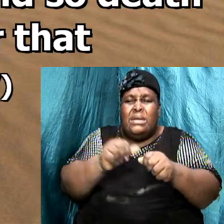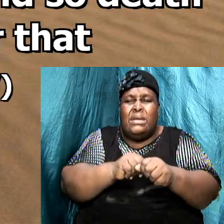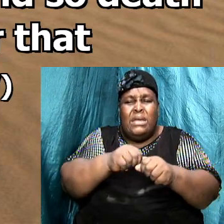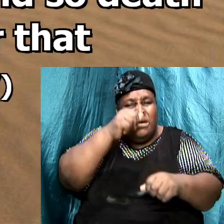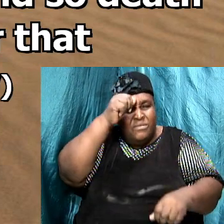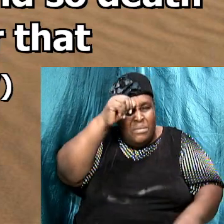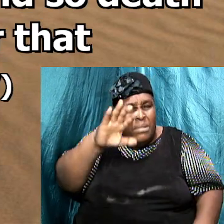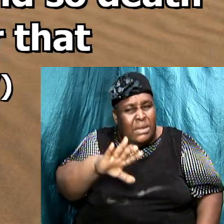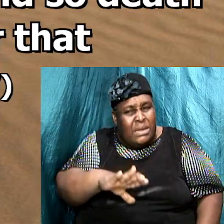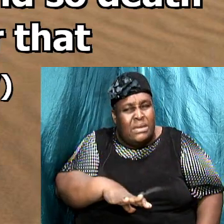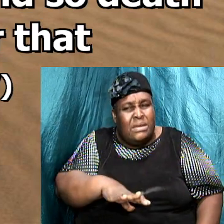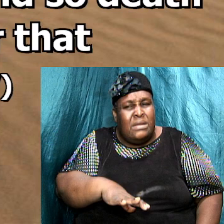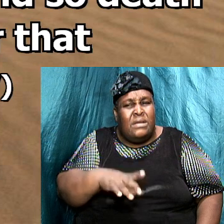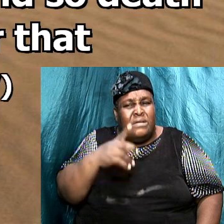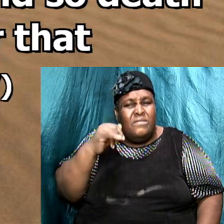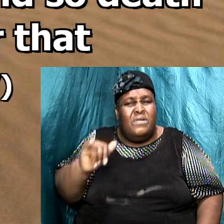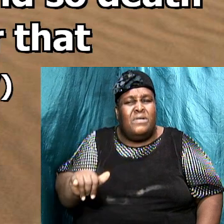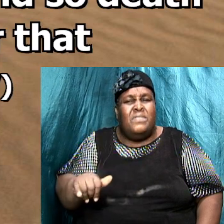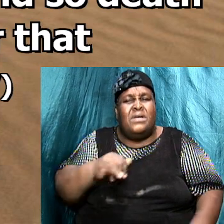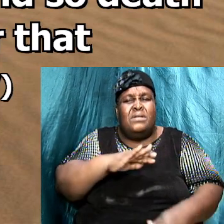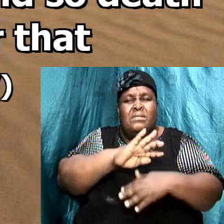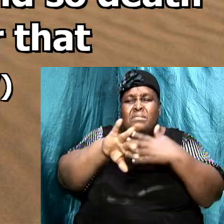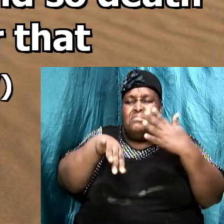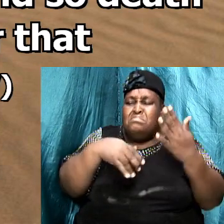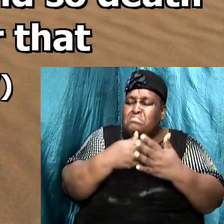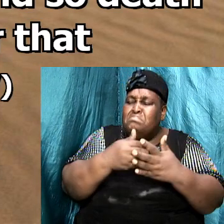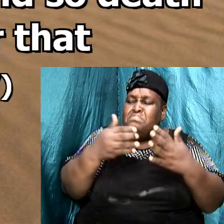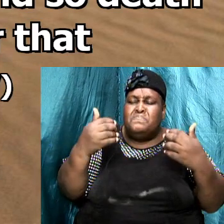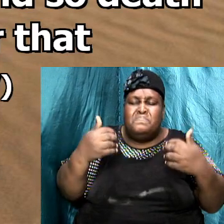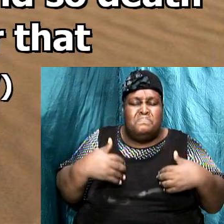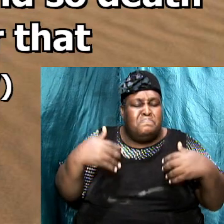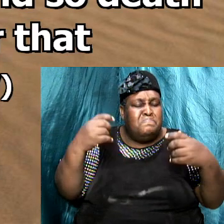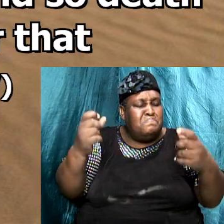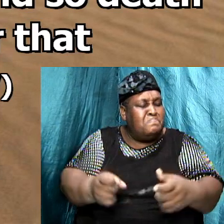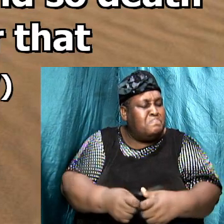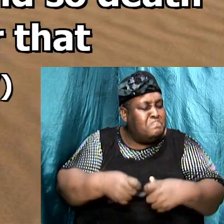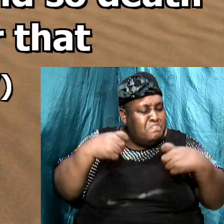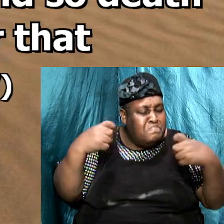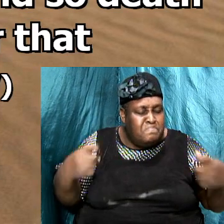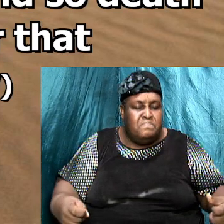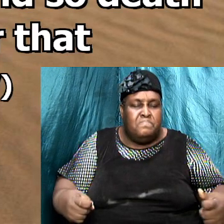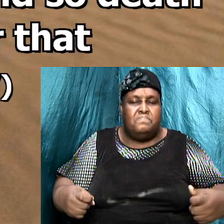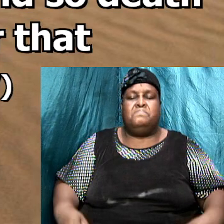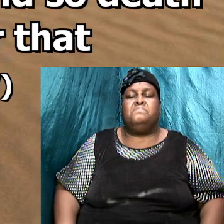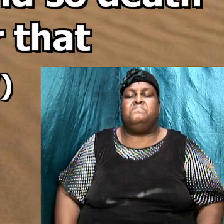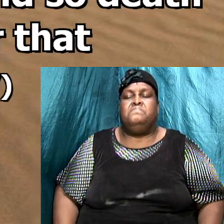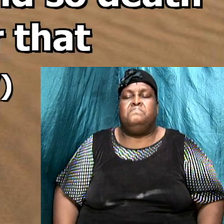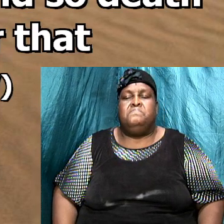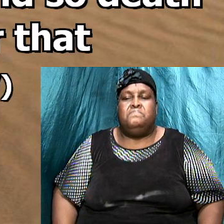men, for that all have sinned.